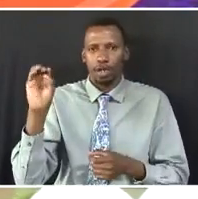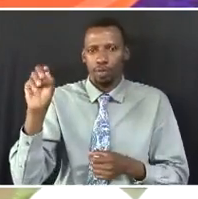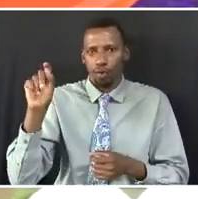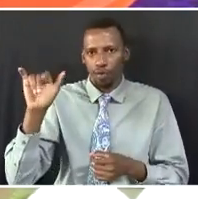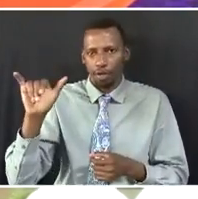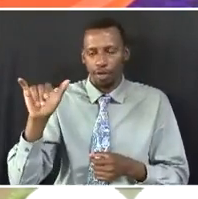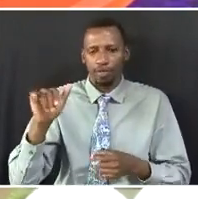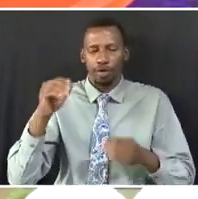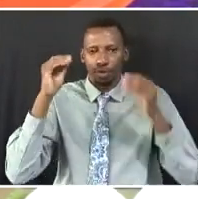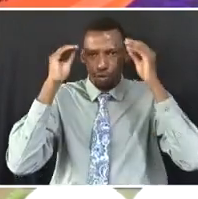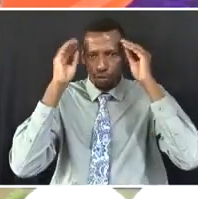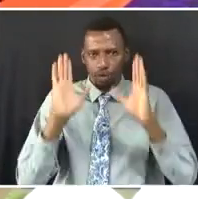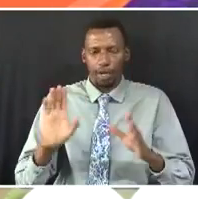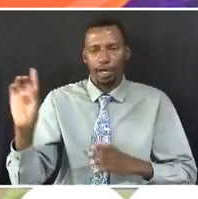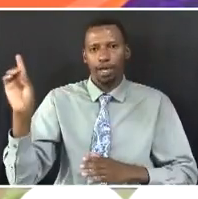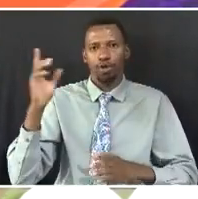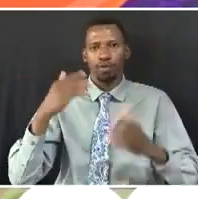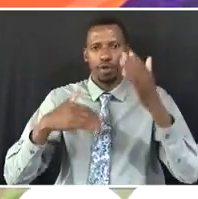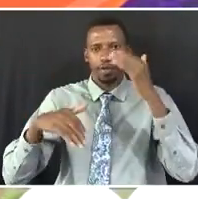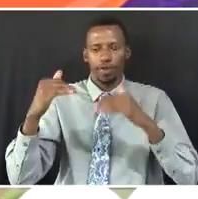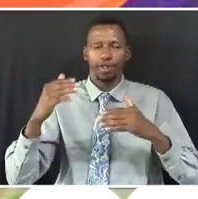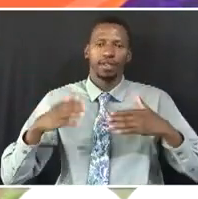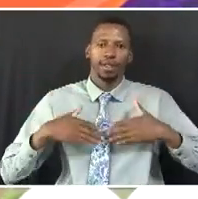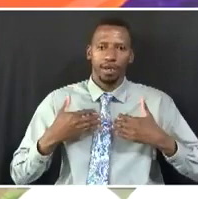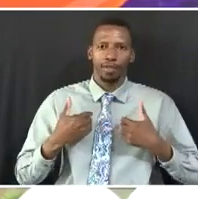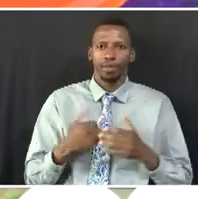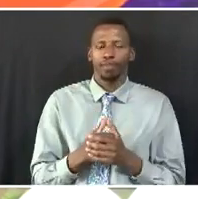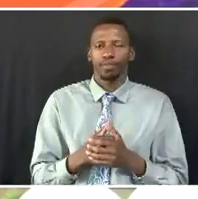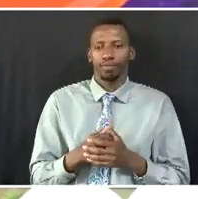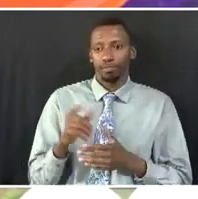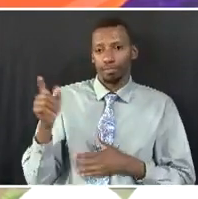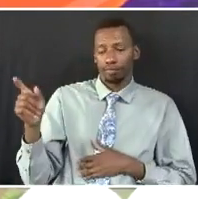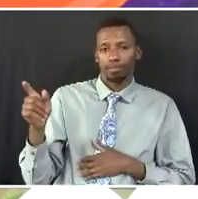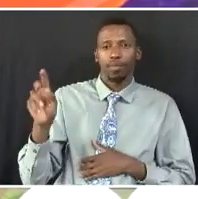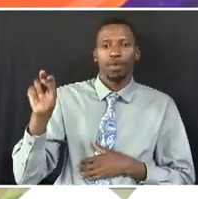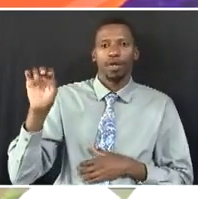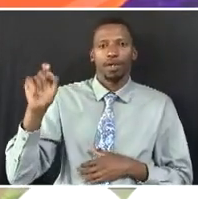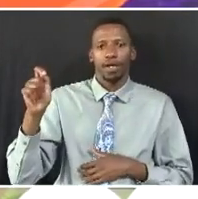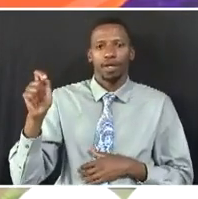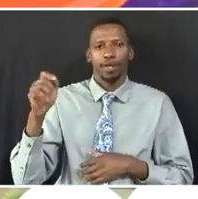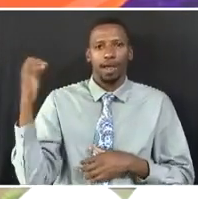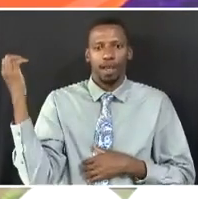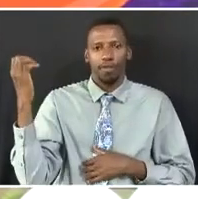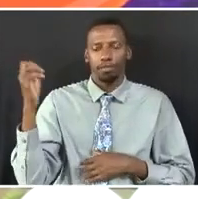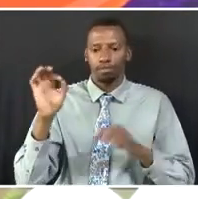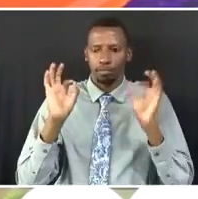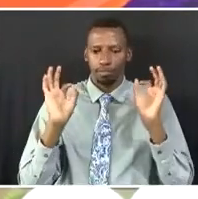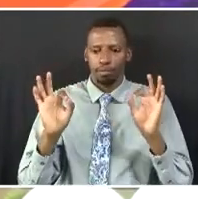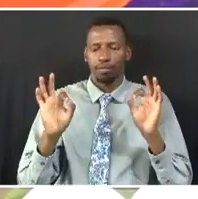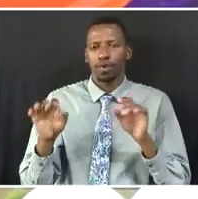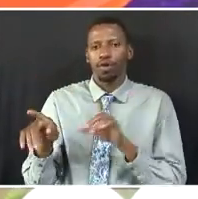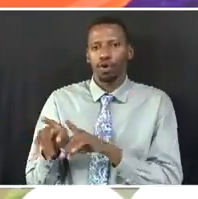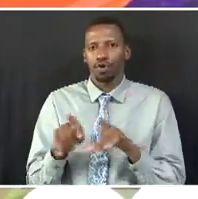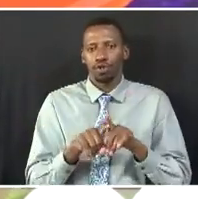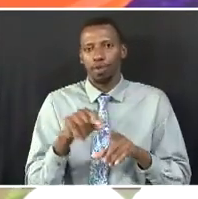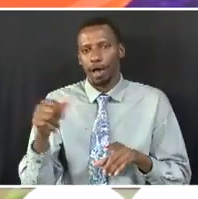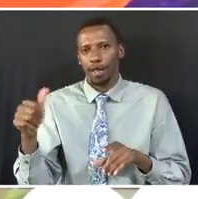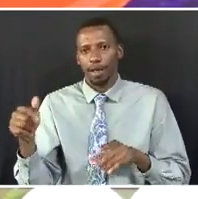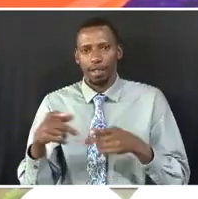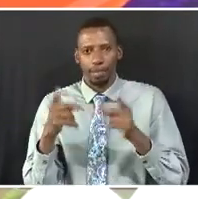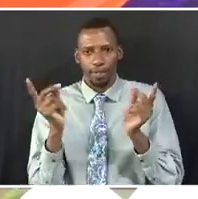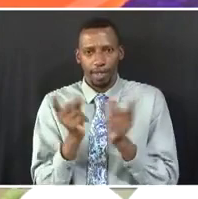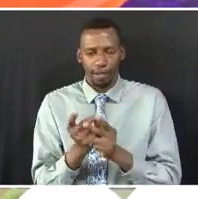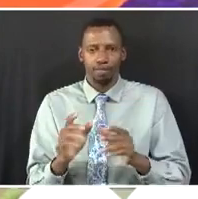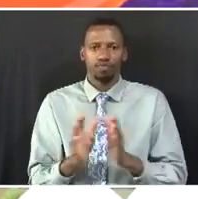happy. And so that net evangelism was so great, so good, and we celebrated it even in other places